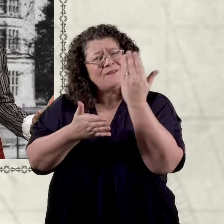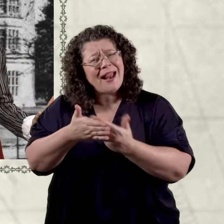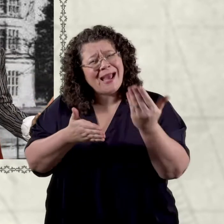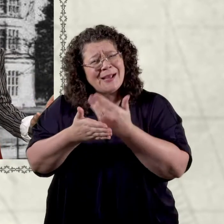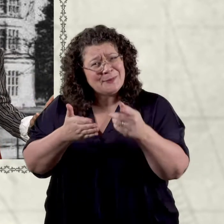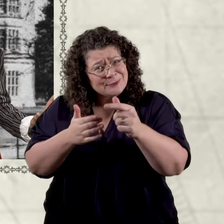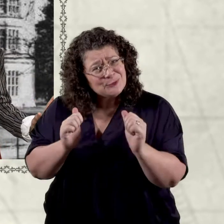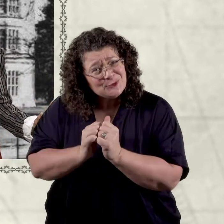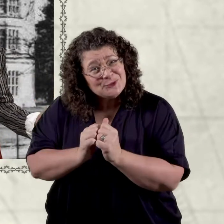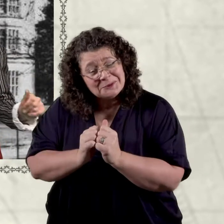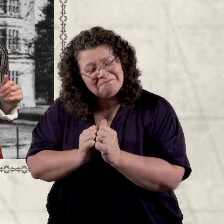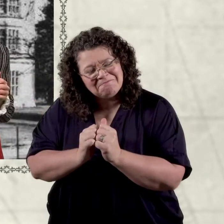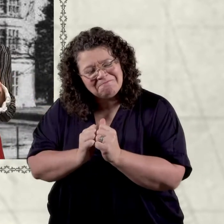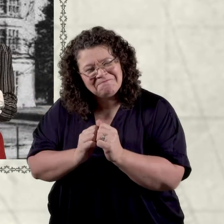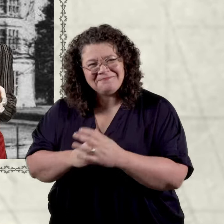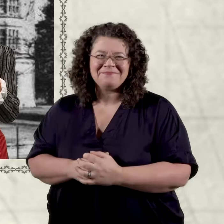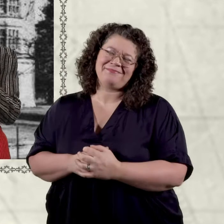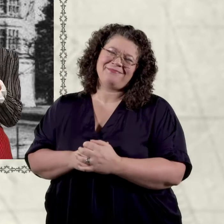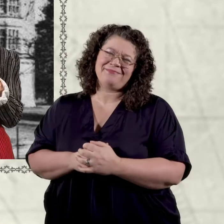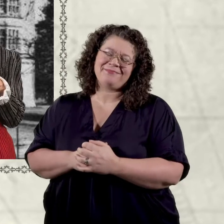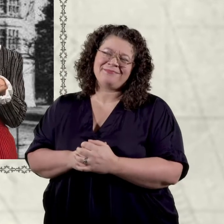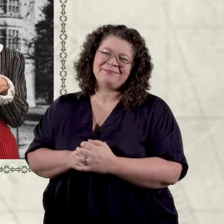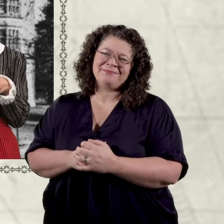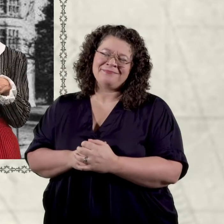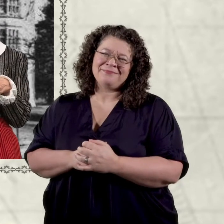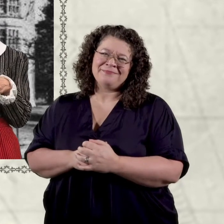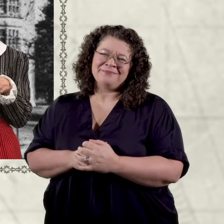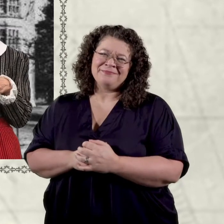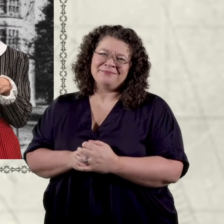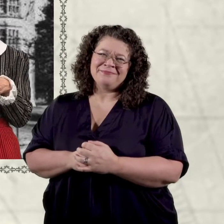beautiful language? Oh.